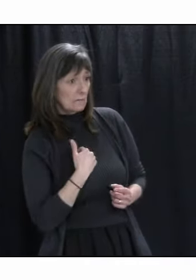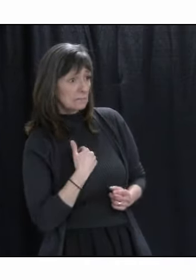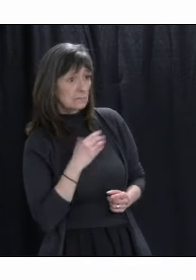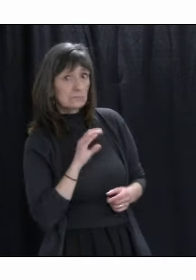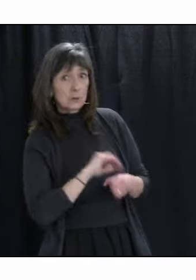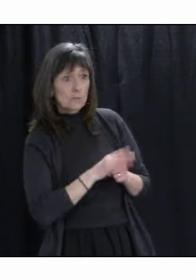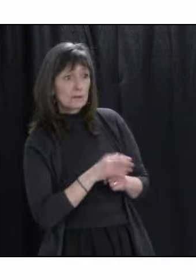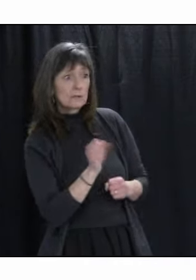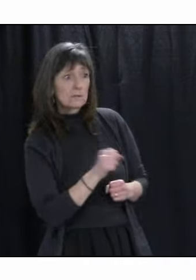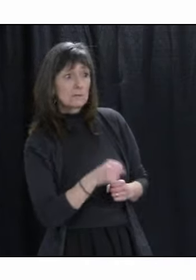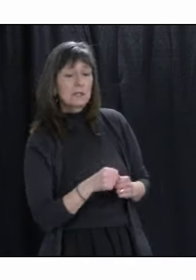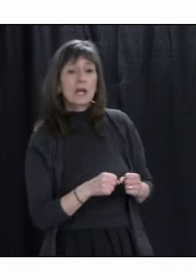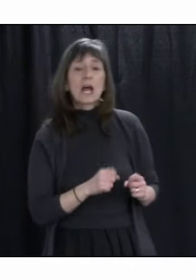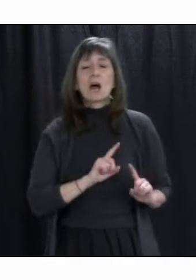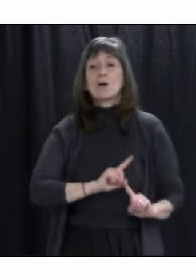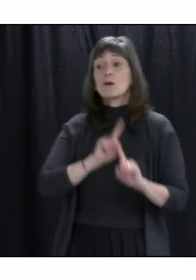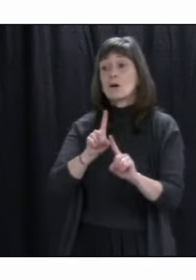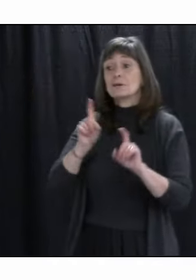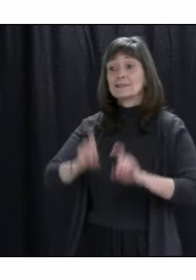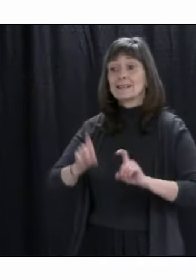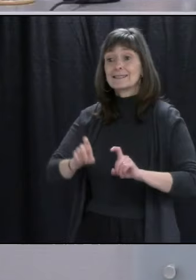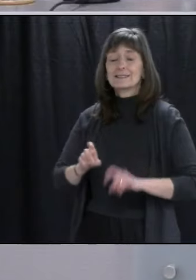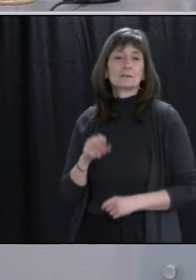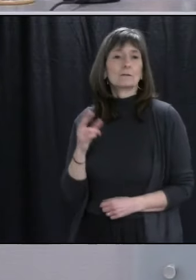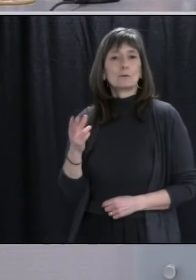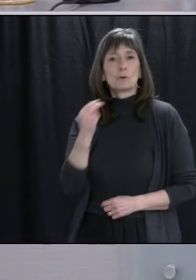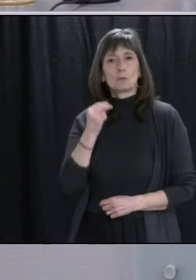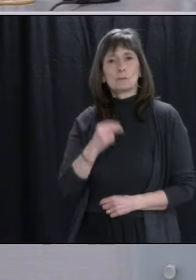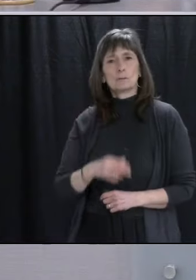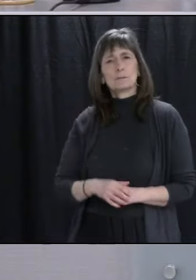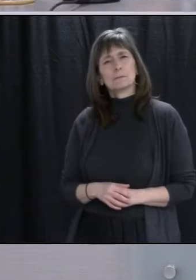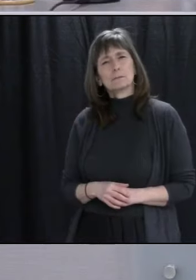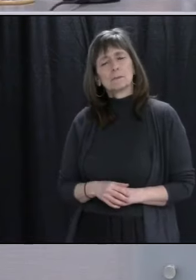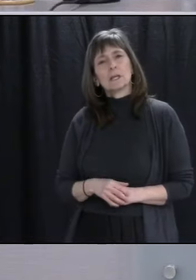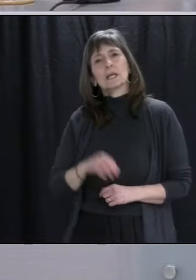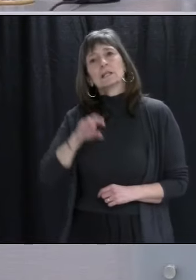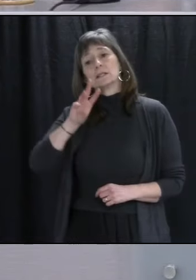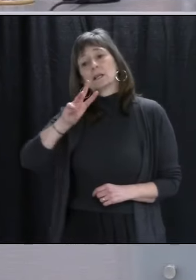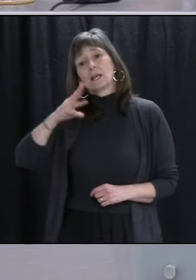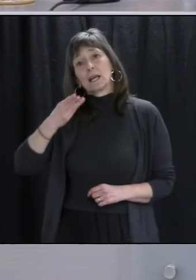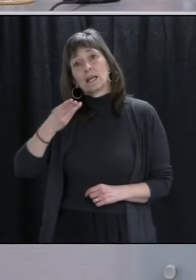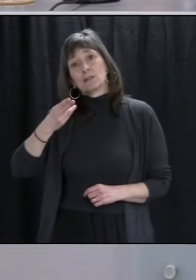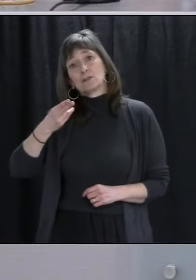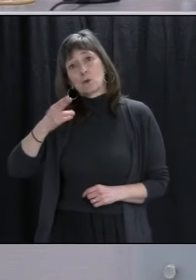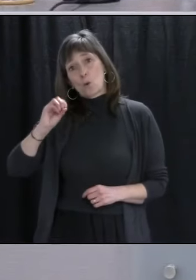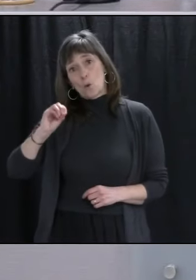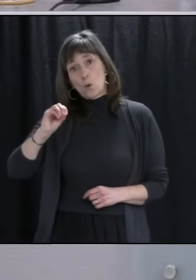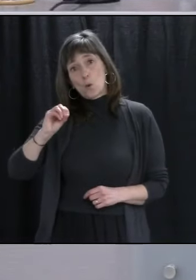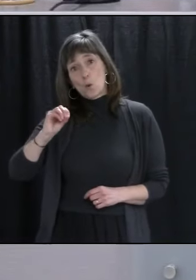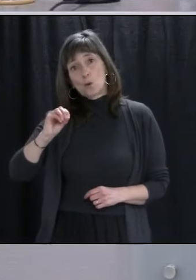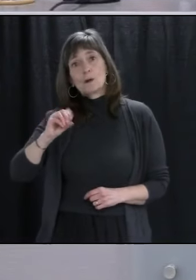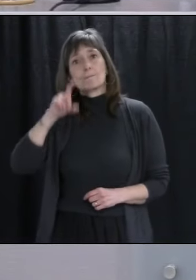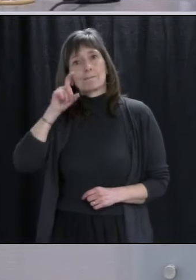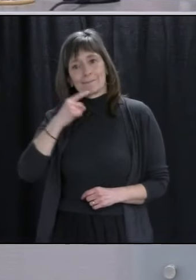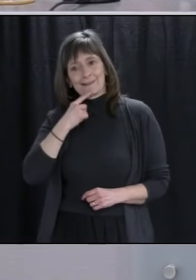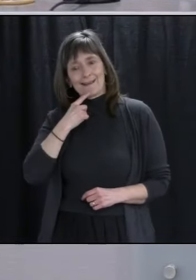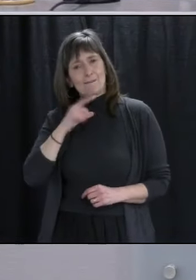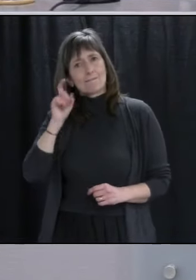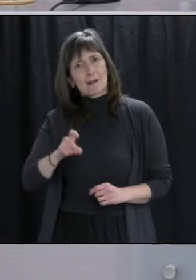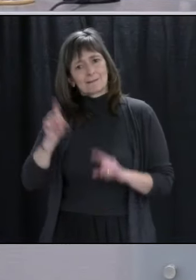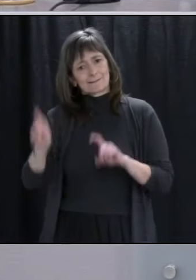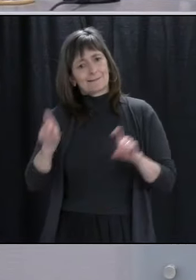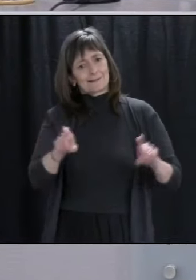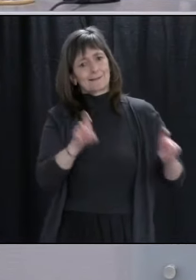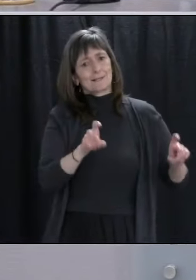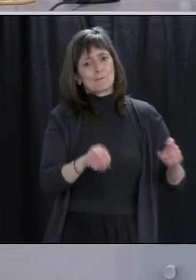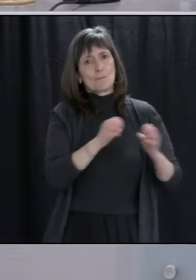they were told, nope, we're not testing people like that. If the World Health Organization says testing is one of the keys to know how many people we have the disease to do the